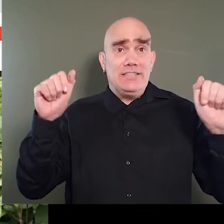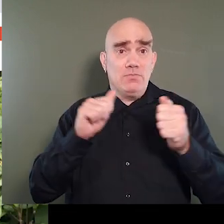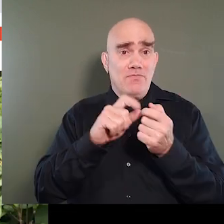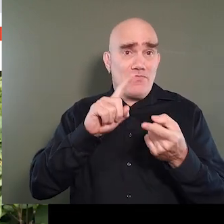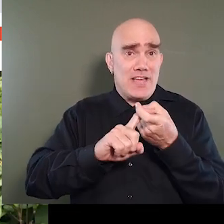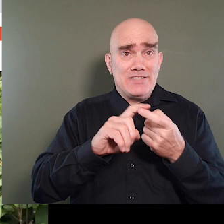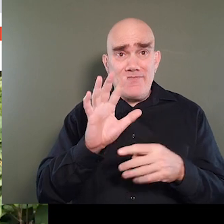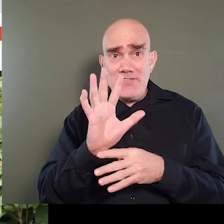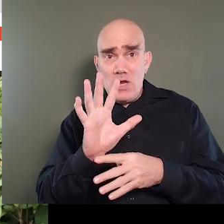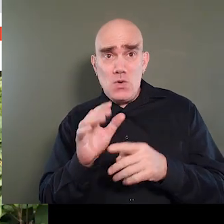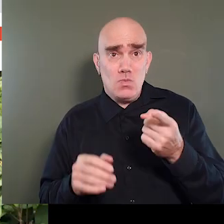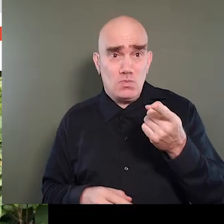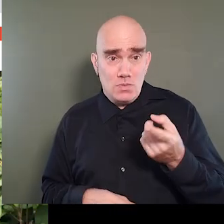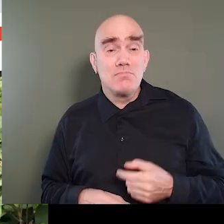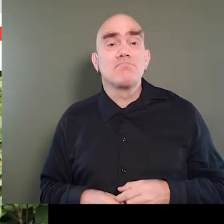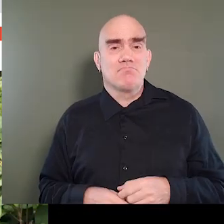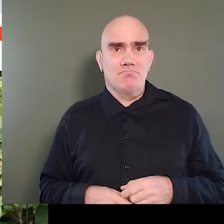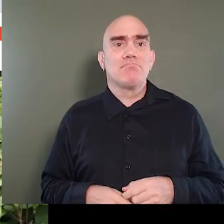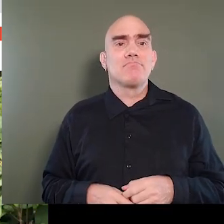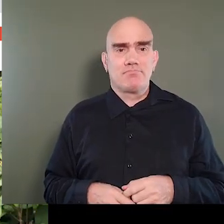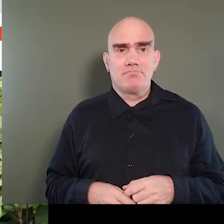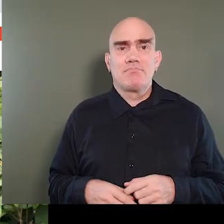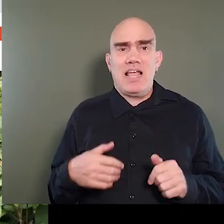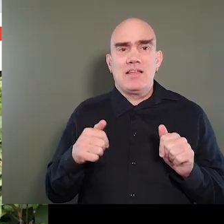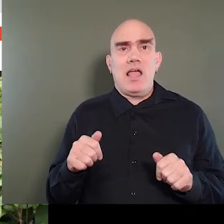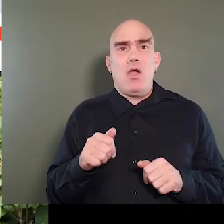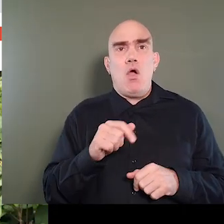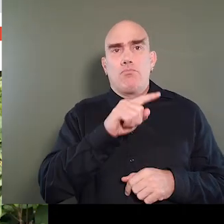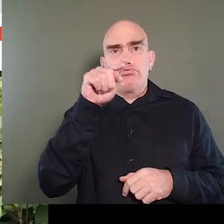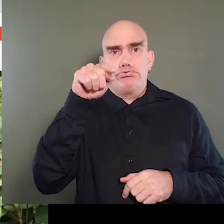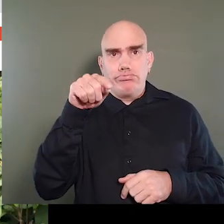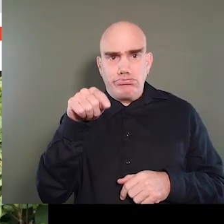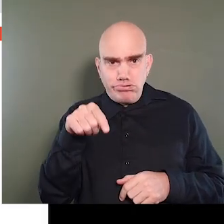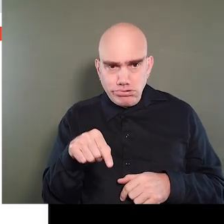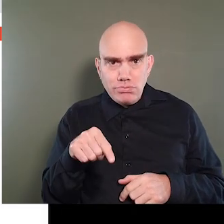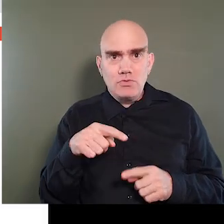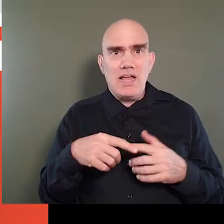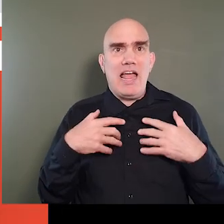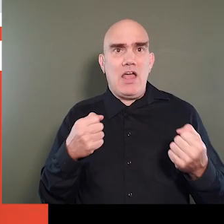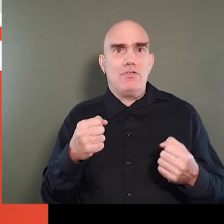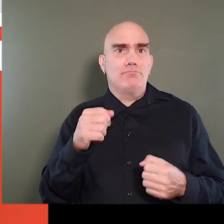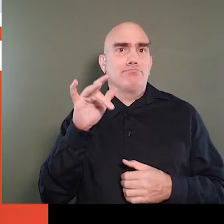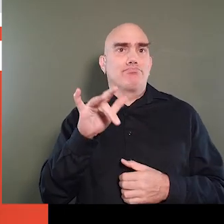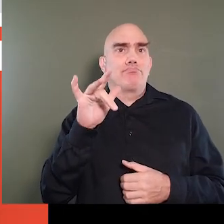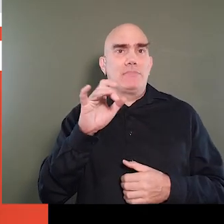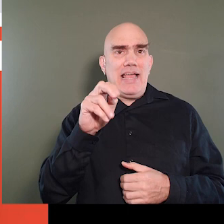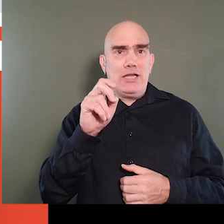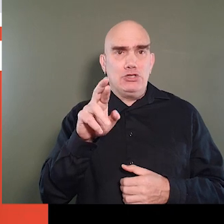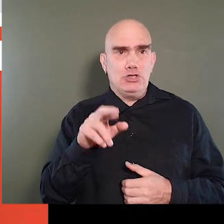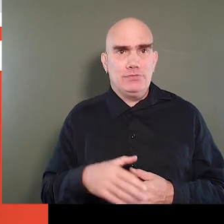want to go look at the Fitness with Friends videos, I can arrow down to Health and hit Enter.